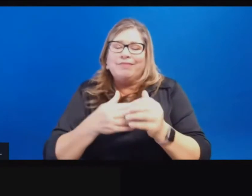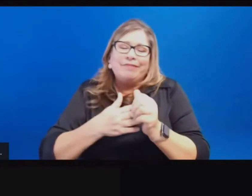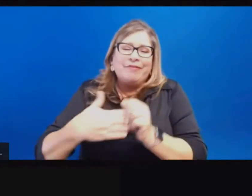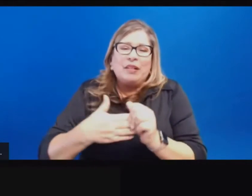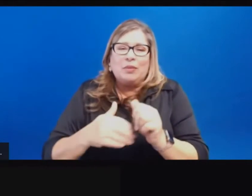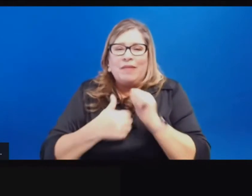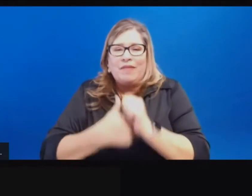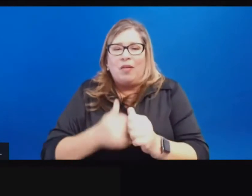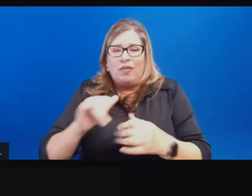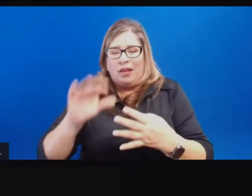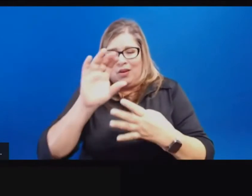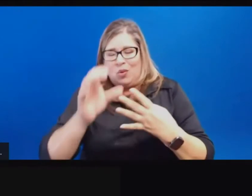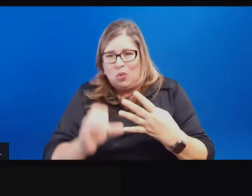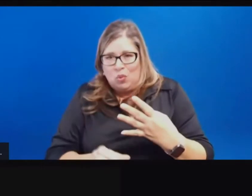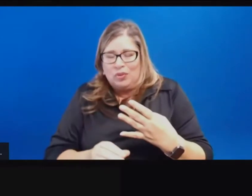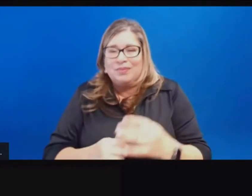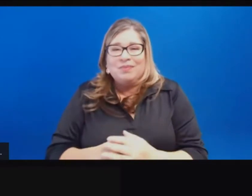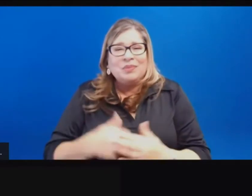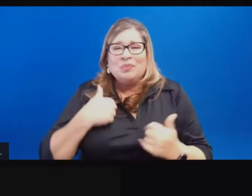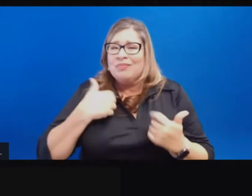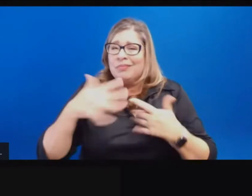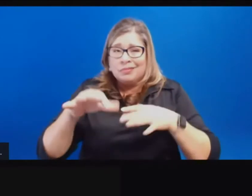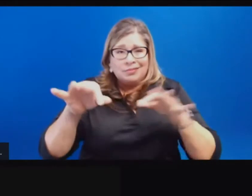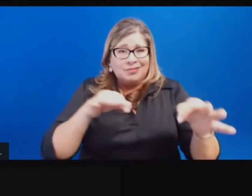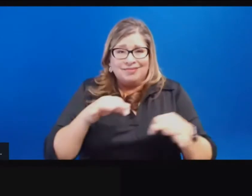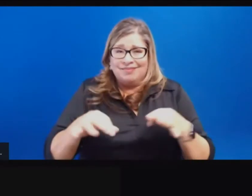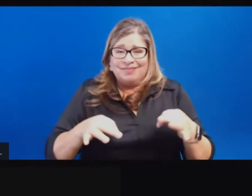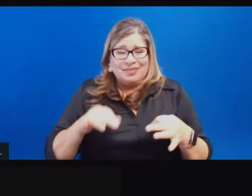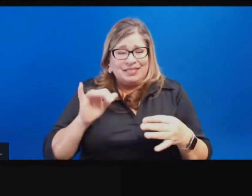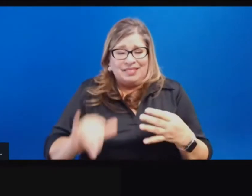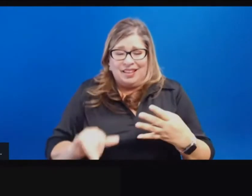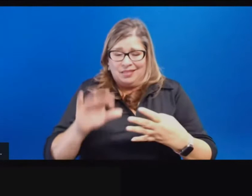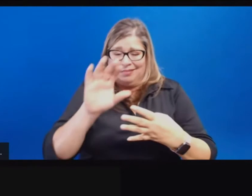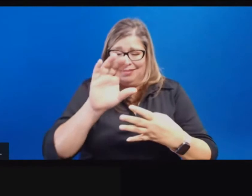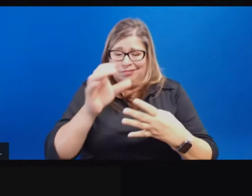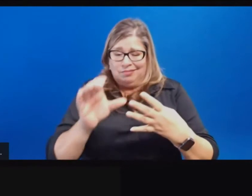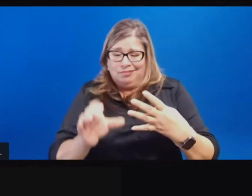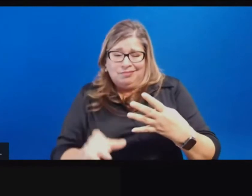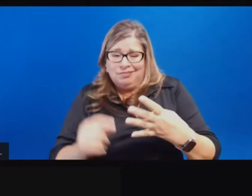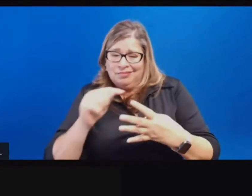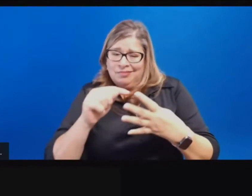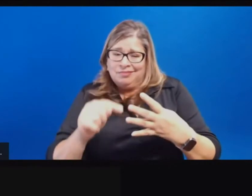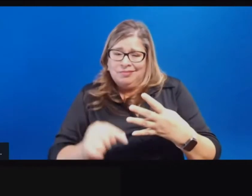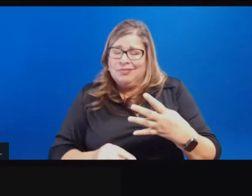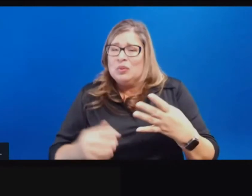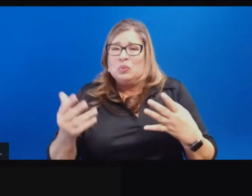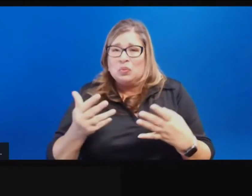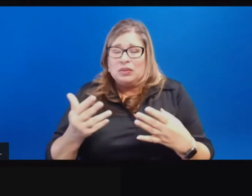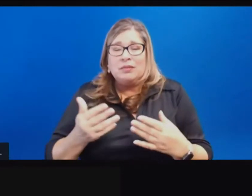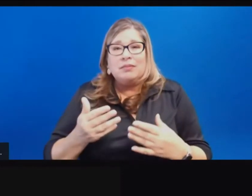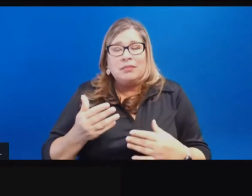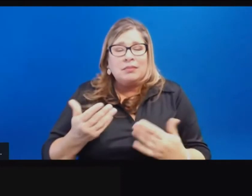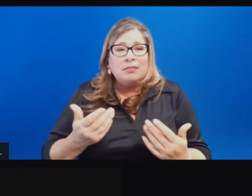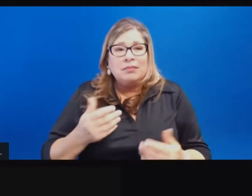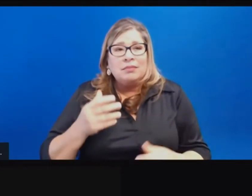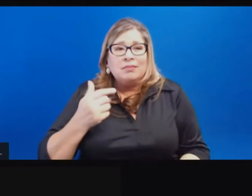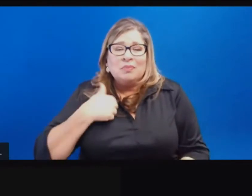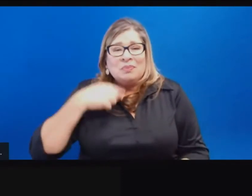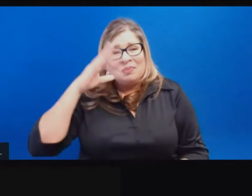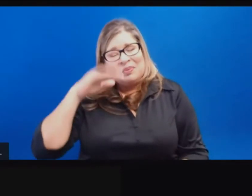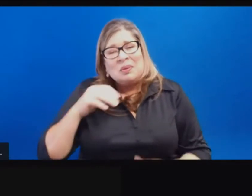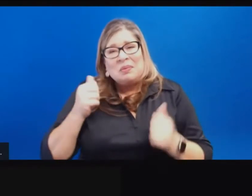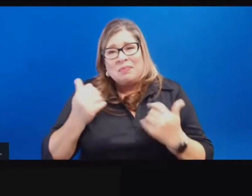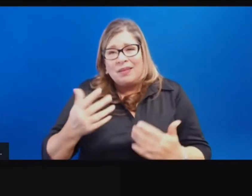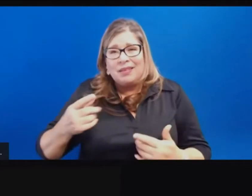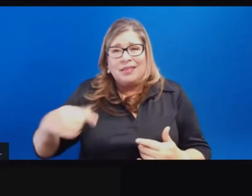so when the regions and they all happened to cross that threshold, it's not surprising to me that they crossed the threshold around the same time